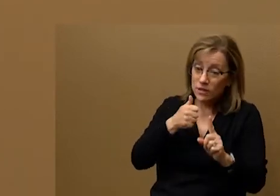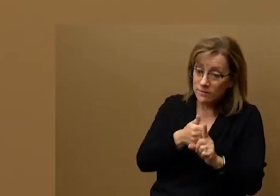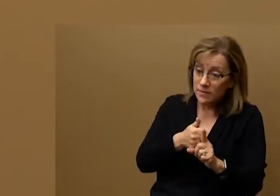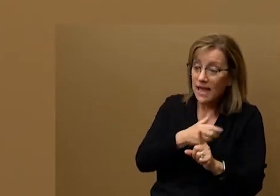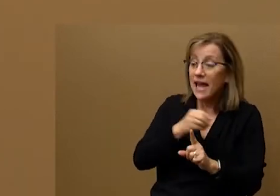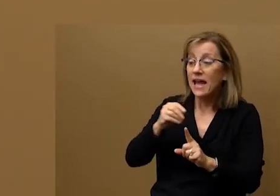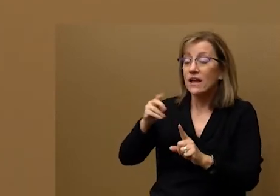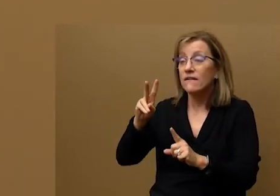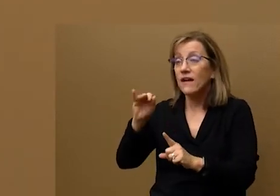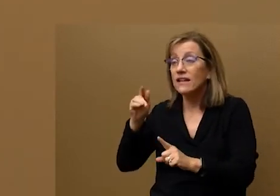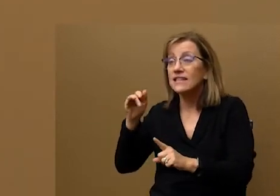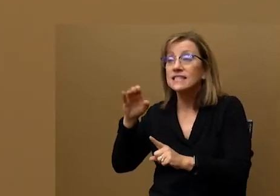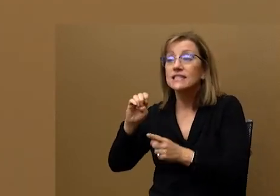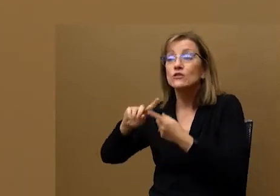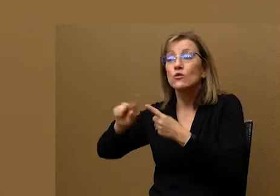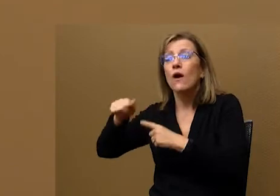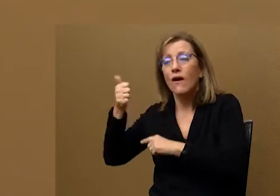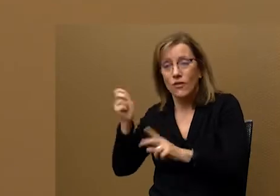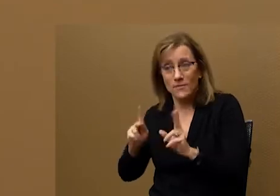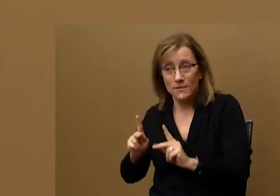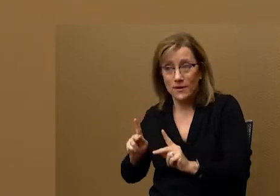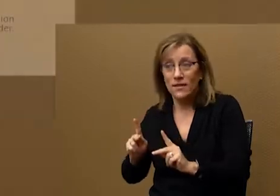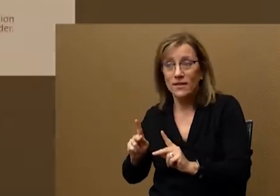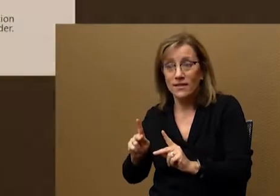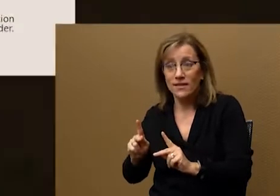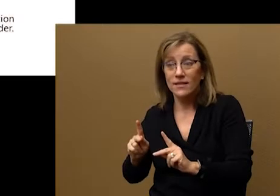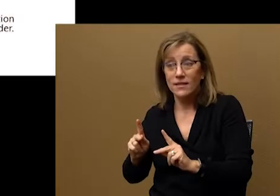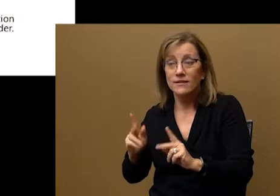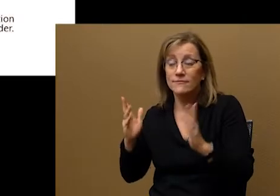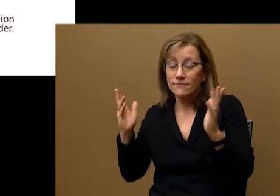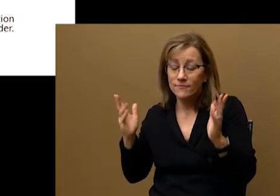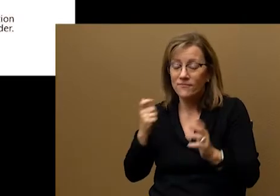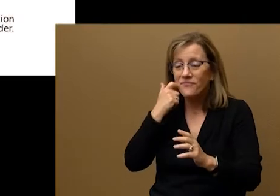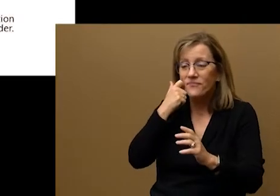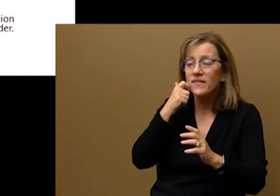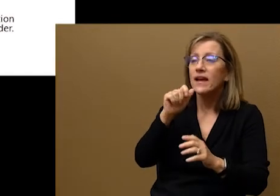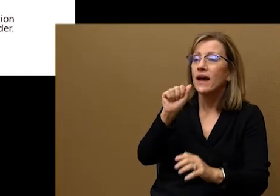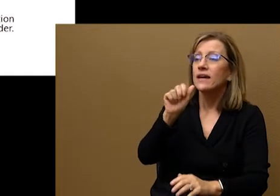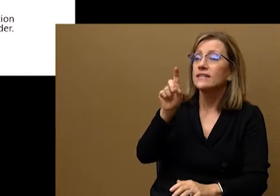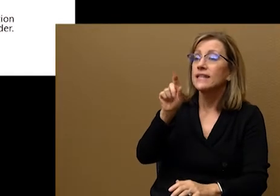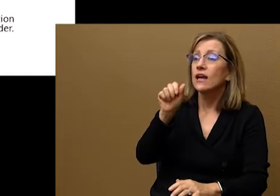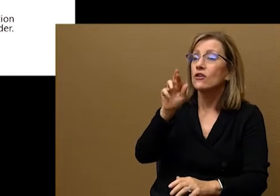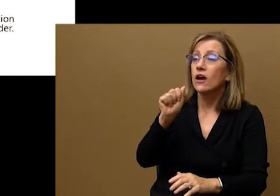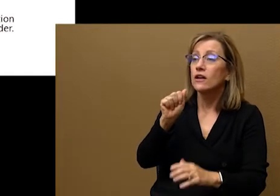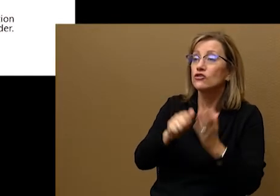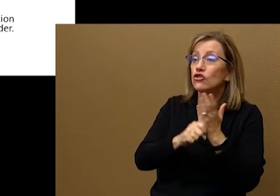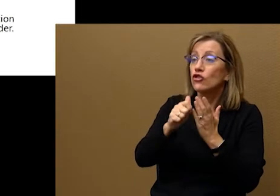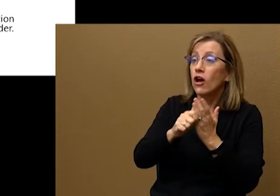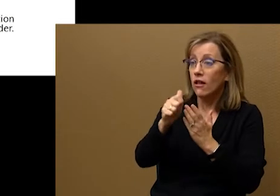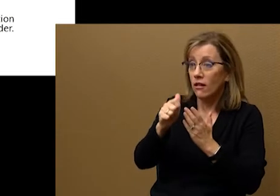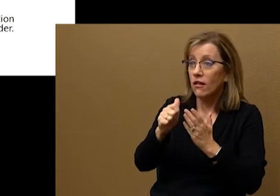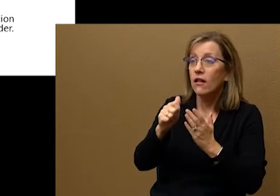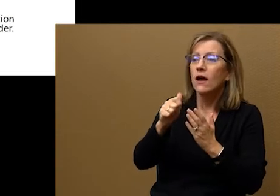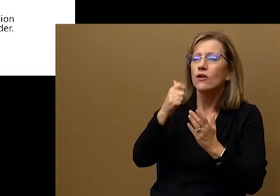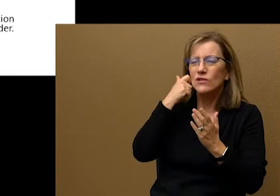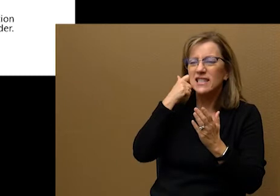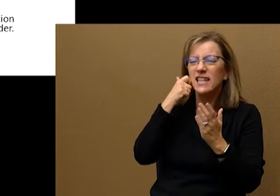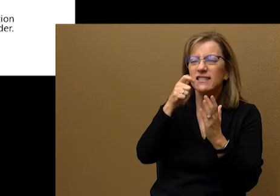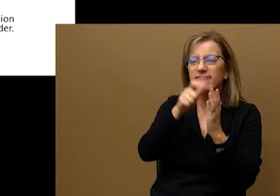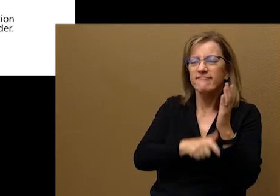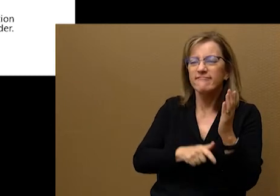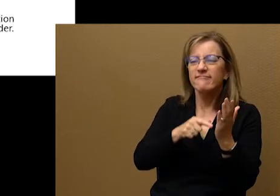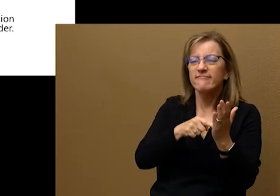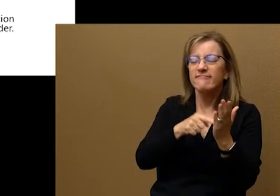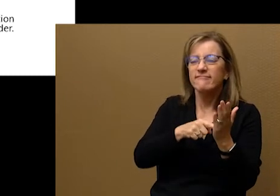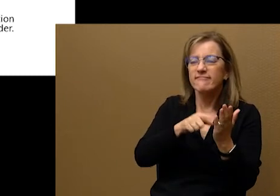to yourself and violence to others. There was a recent study in the Journal of Adara, which I found